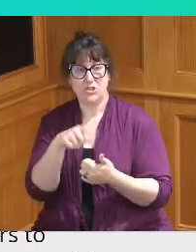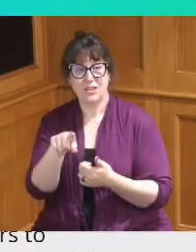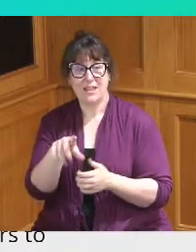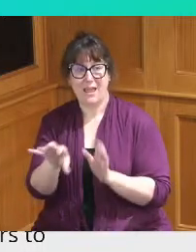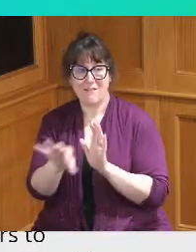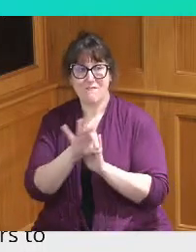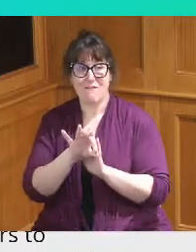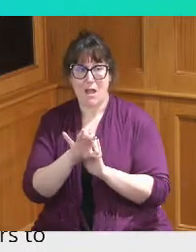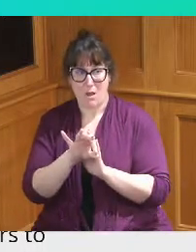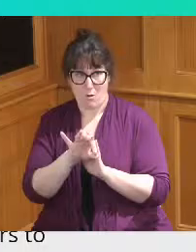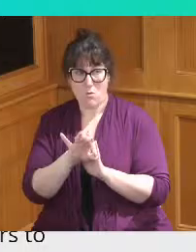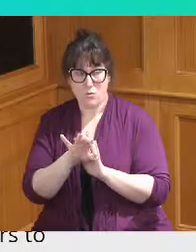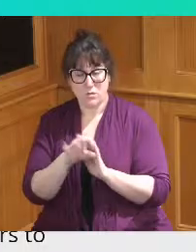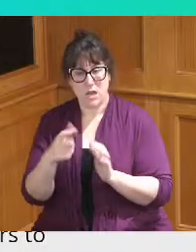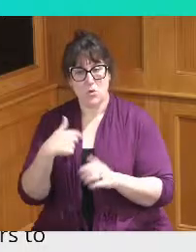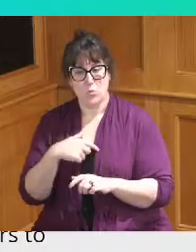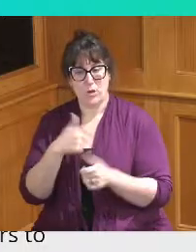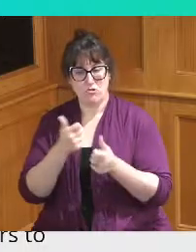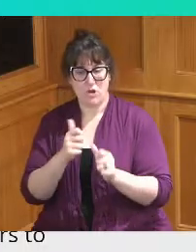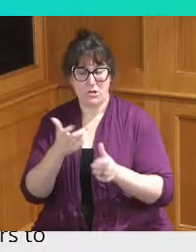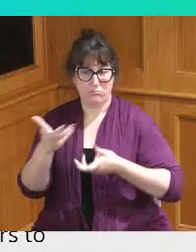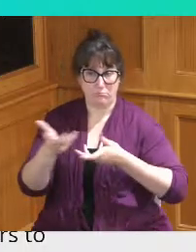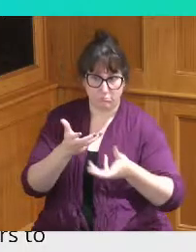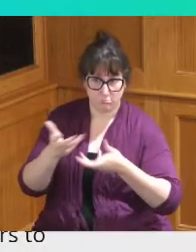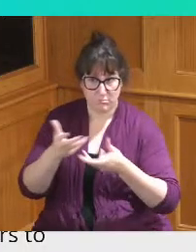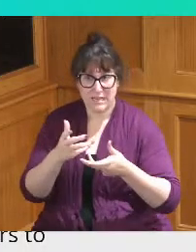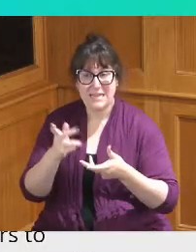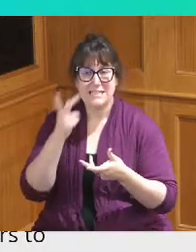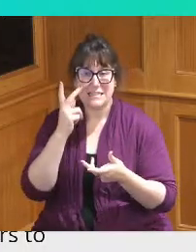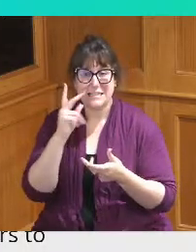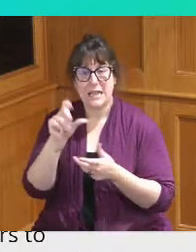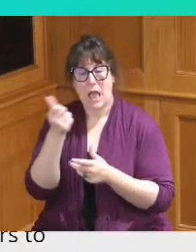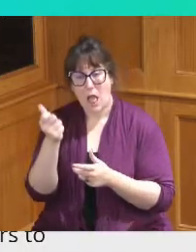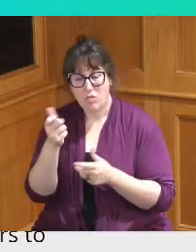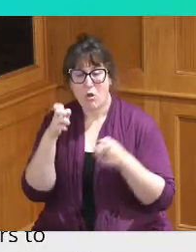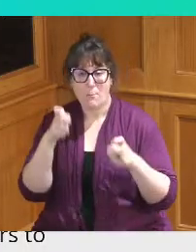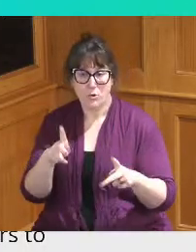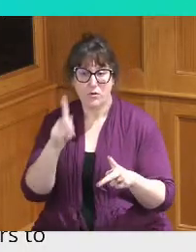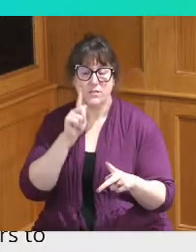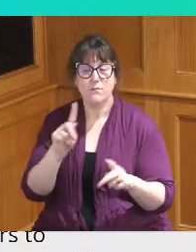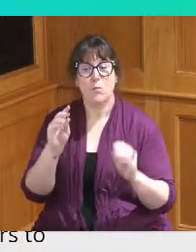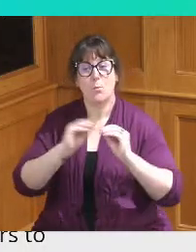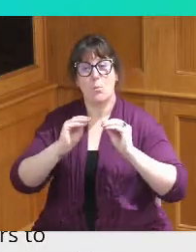site and in the business district, and look at some opportunities to spur interest in development there.